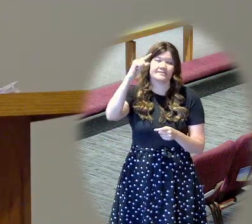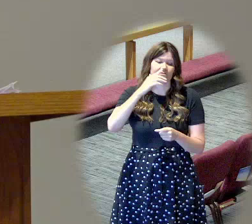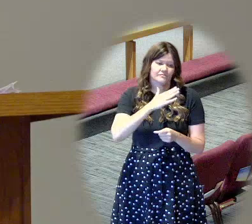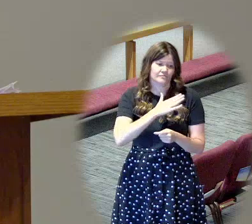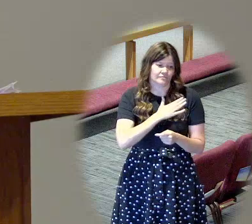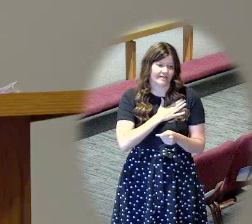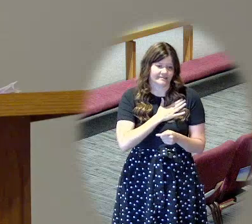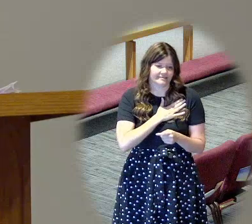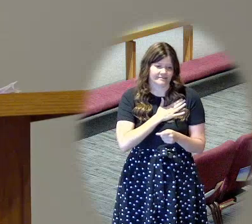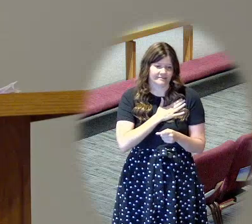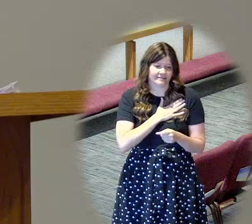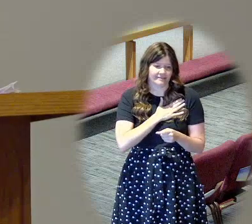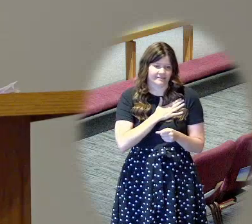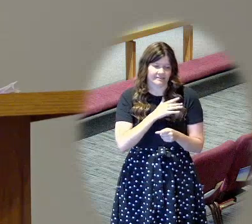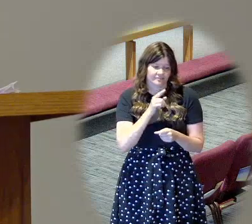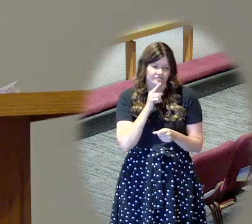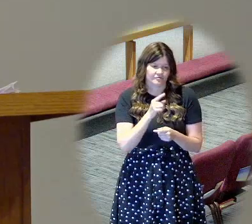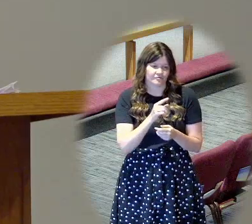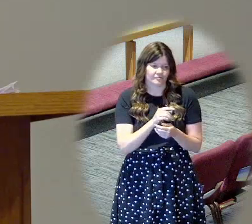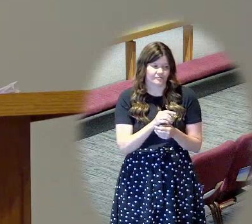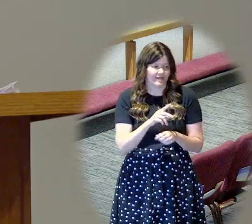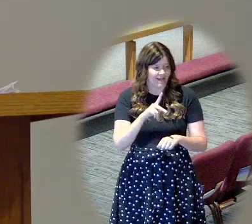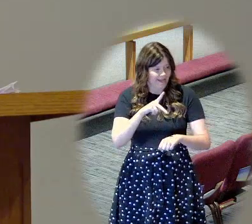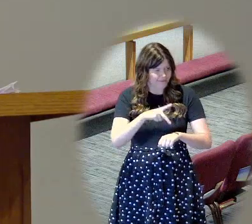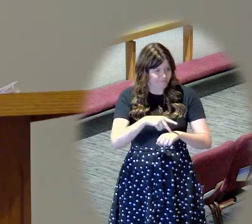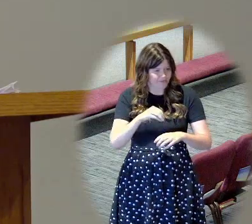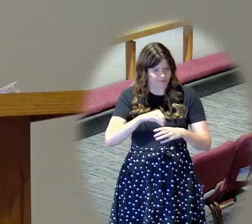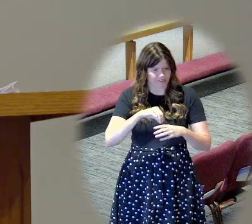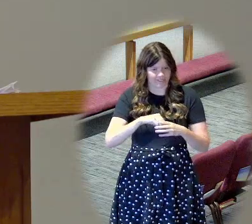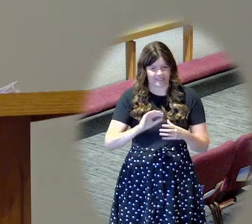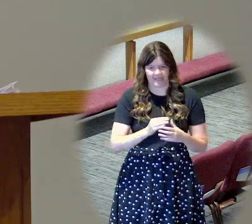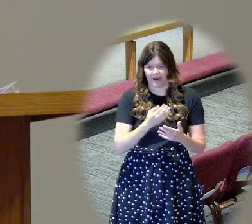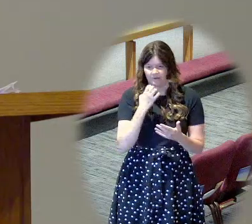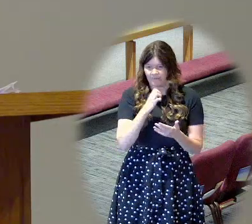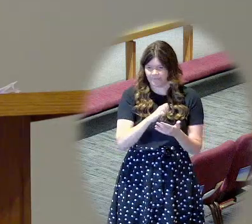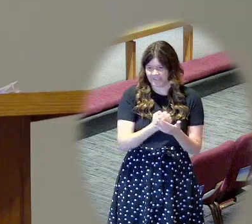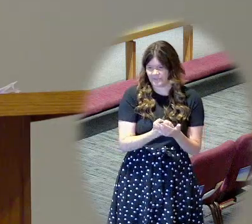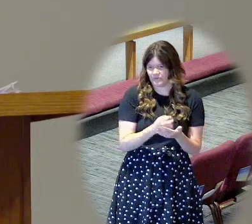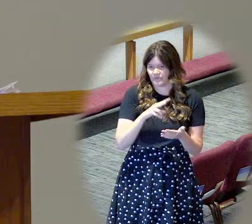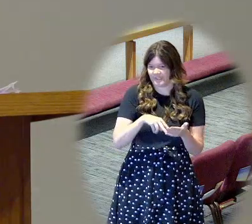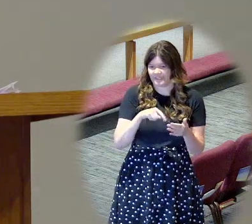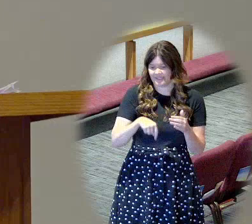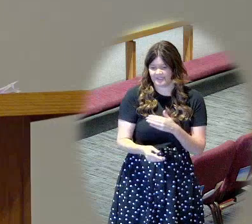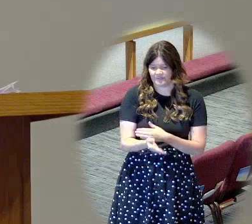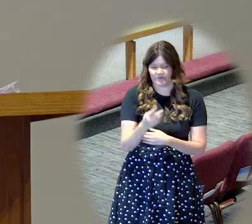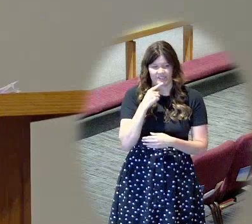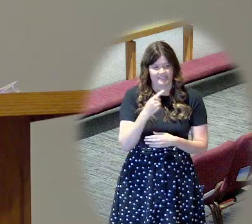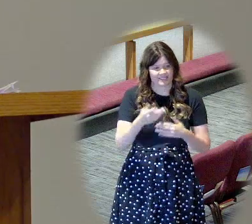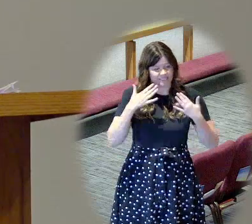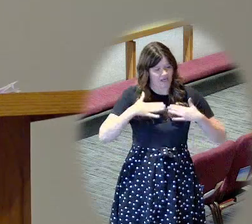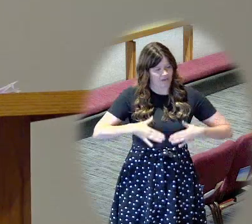absolute. St. Peter in our epistle lesson this morning tells us to clothe